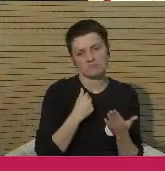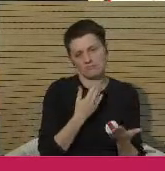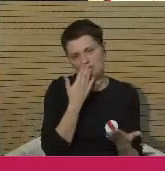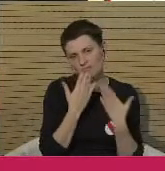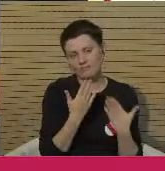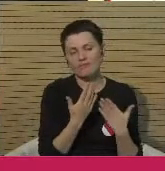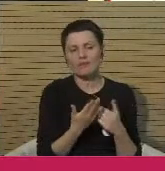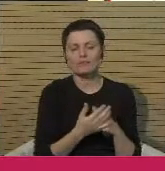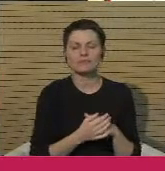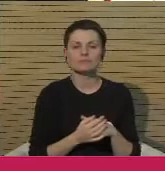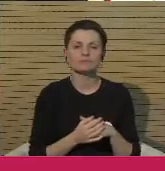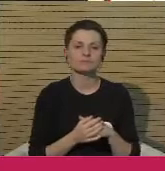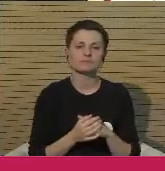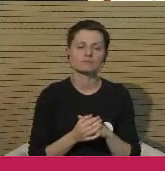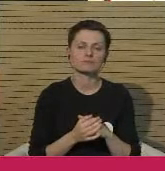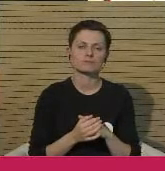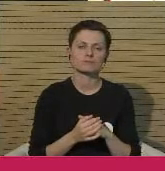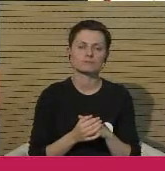And I believe